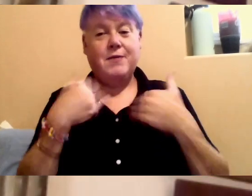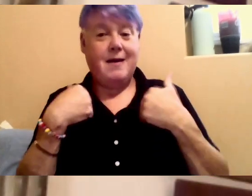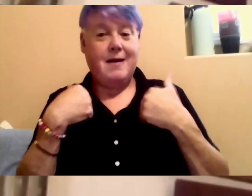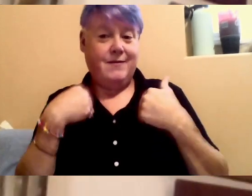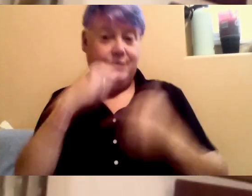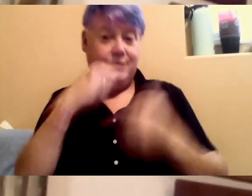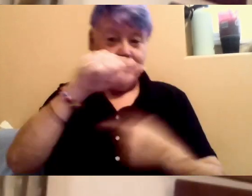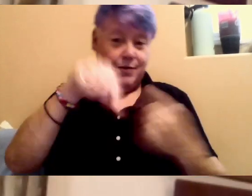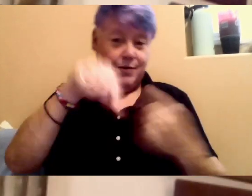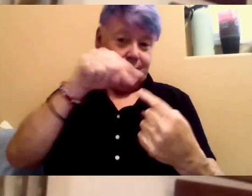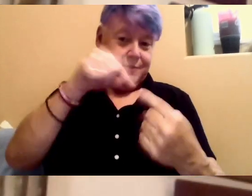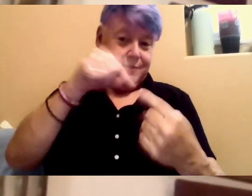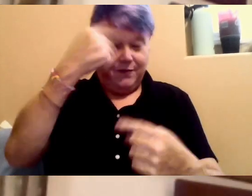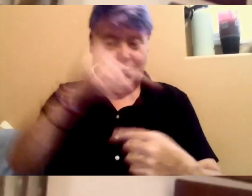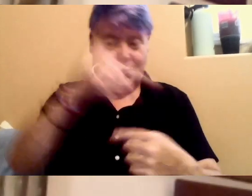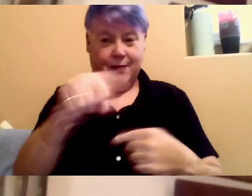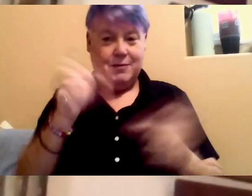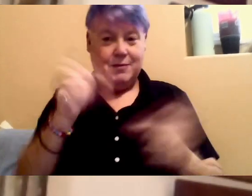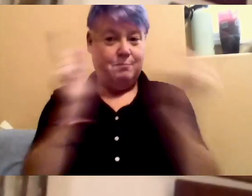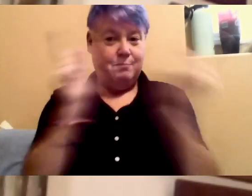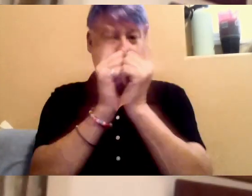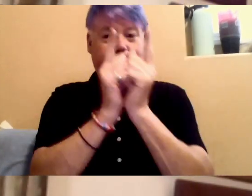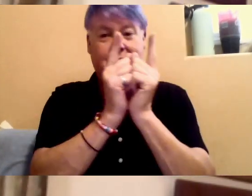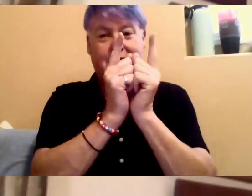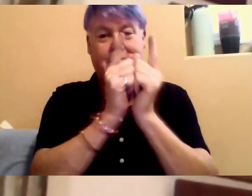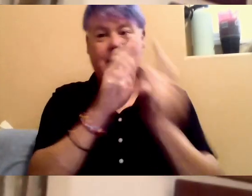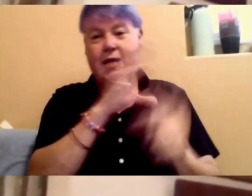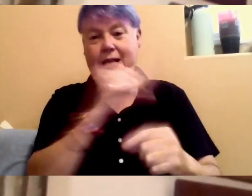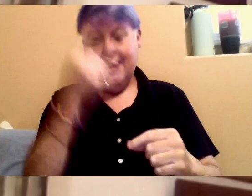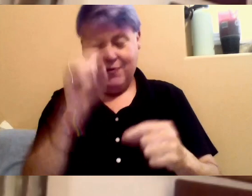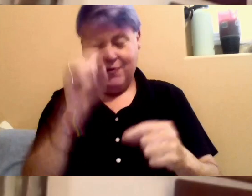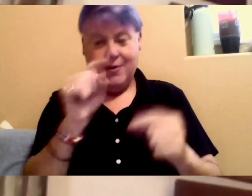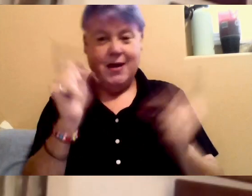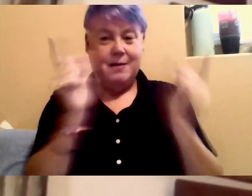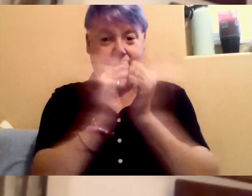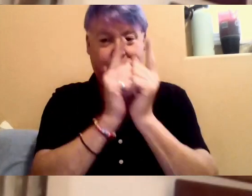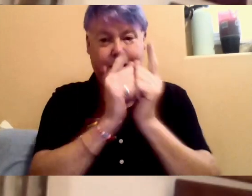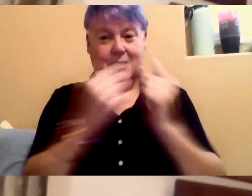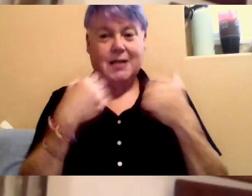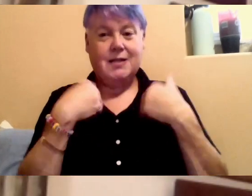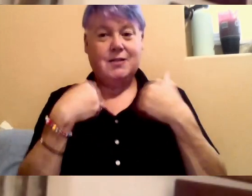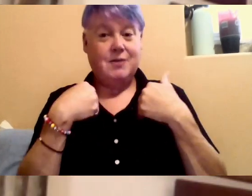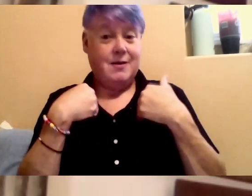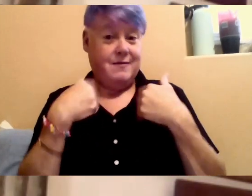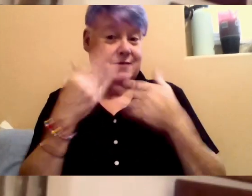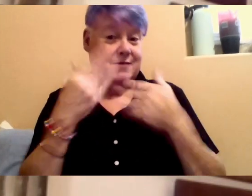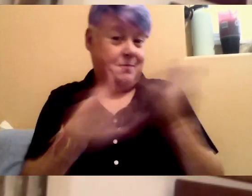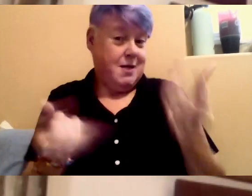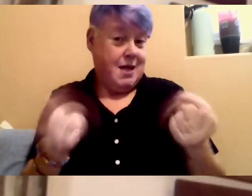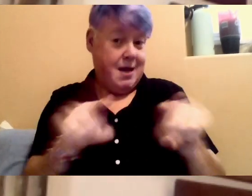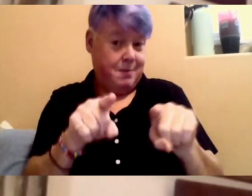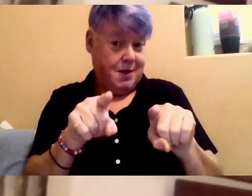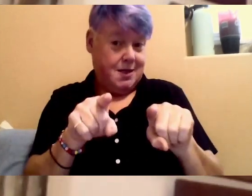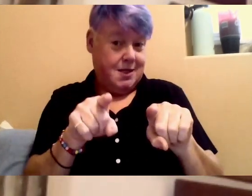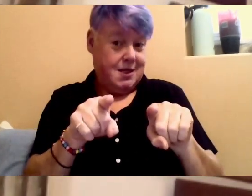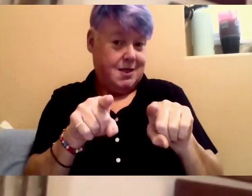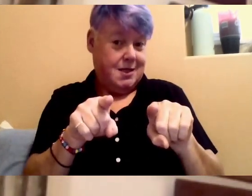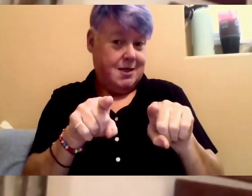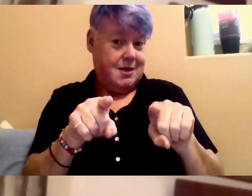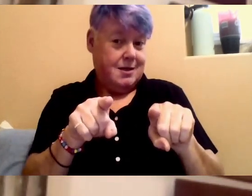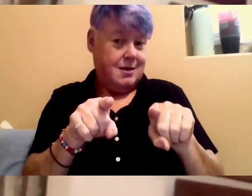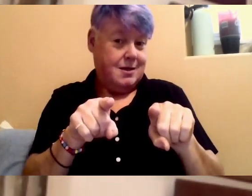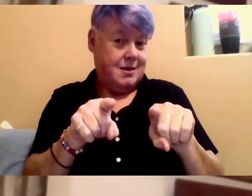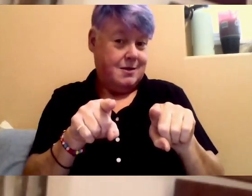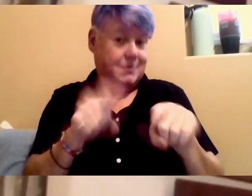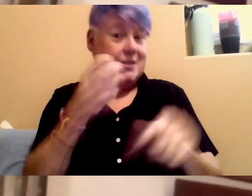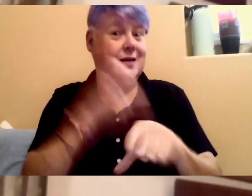for them to meet and for that meeting to have consequences. And boy, was it ever hard